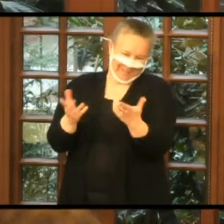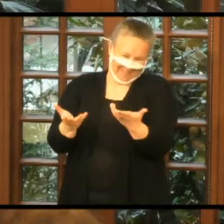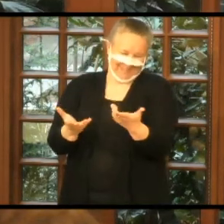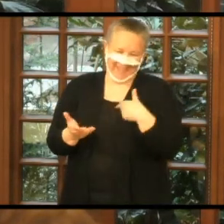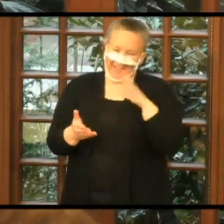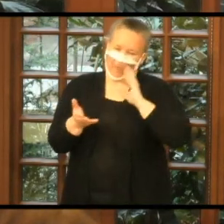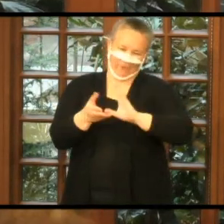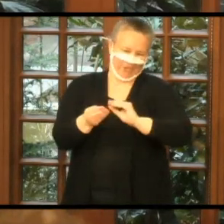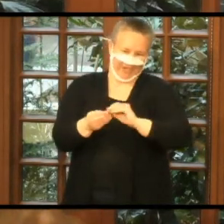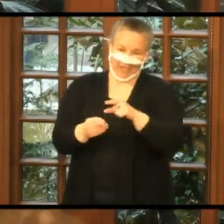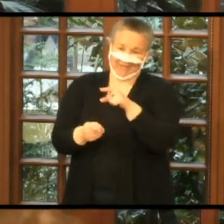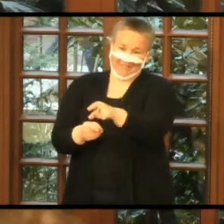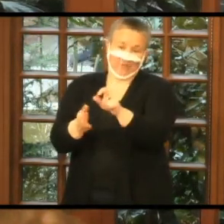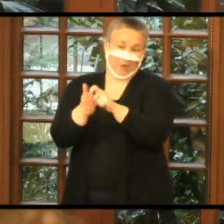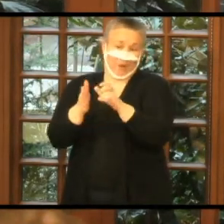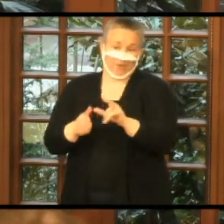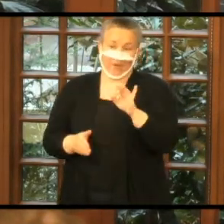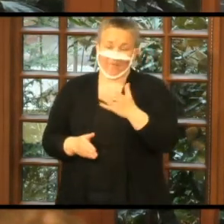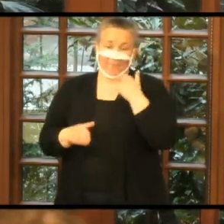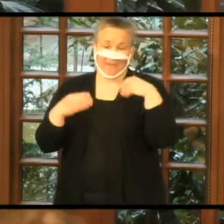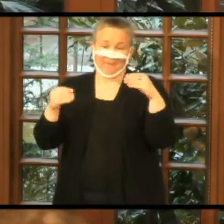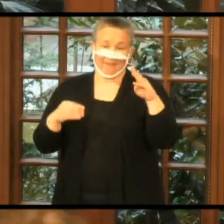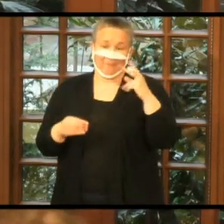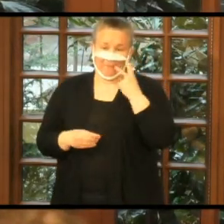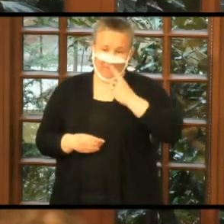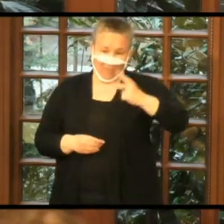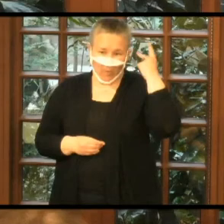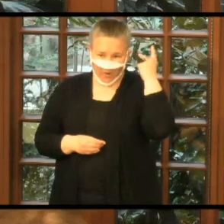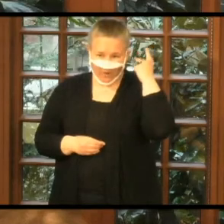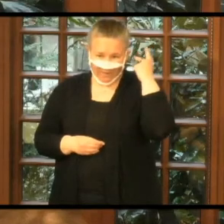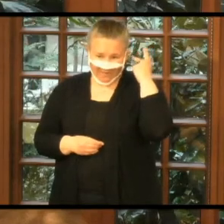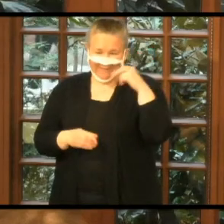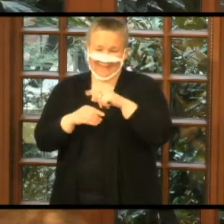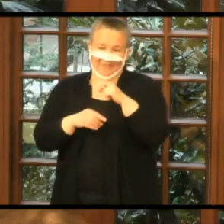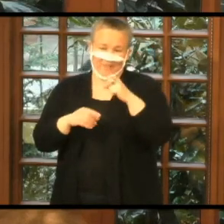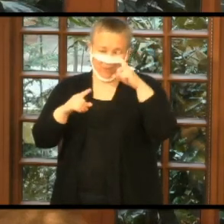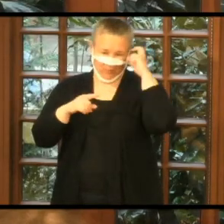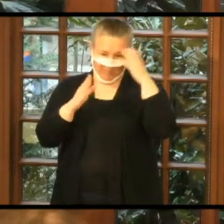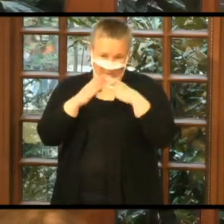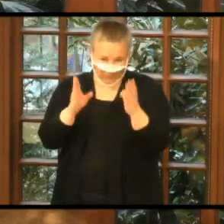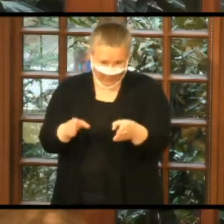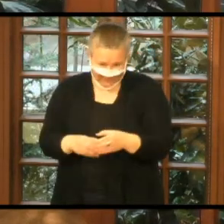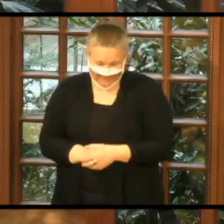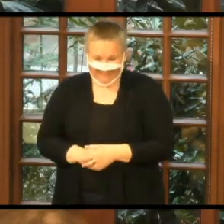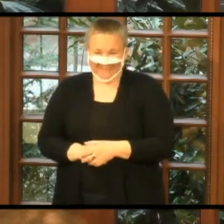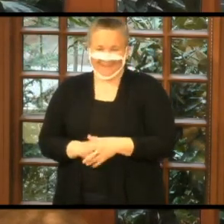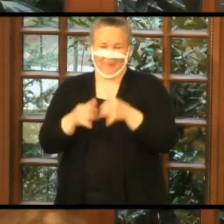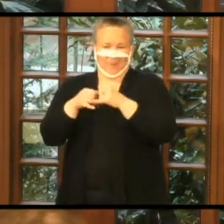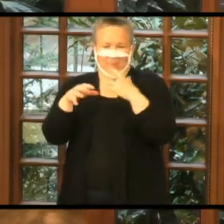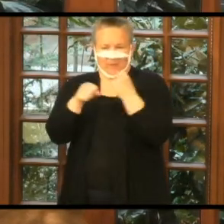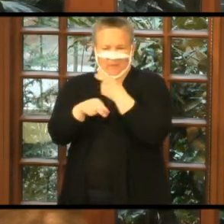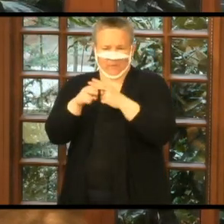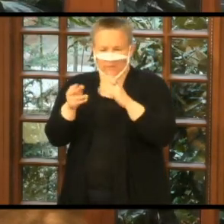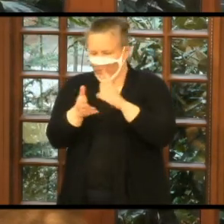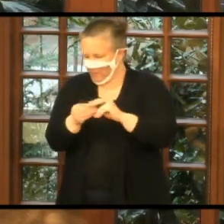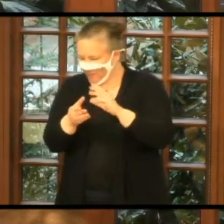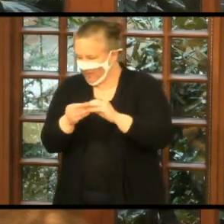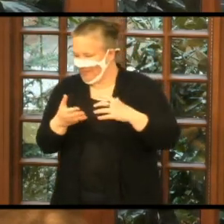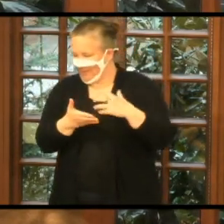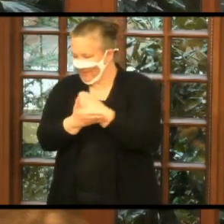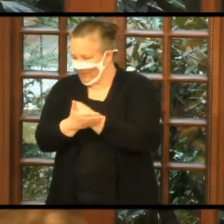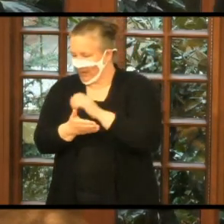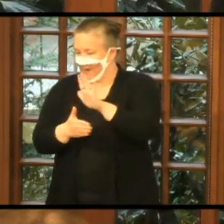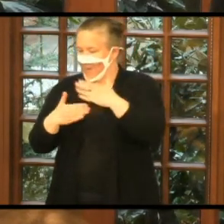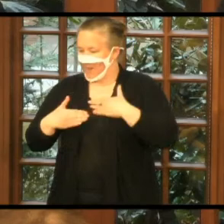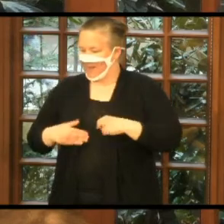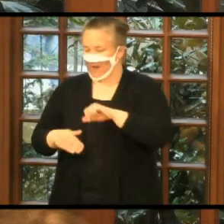I'll just share that she's the author of the best-selling memoir In the Dream House, the award-winning short story collection, Her Body and Other